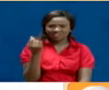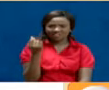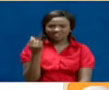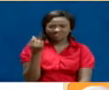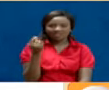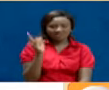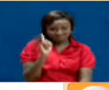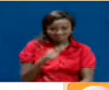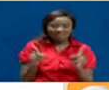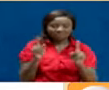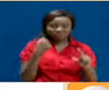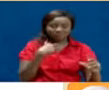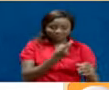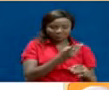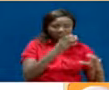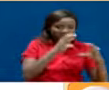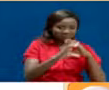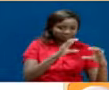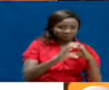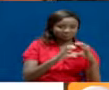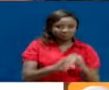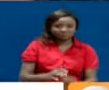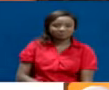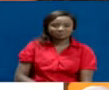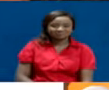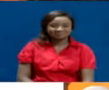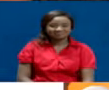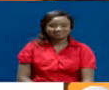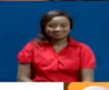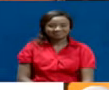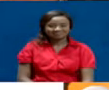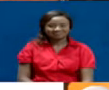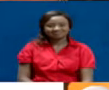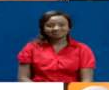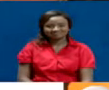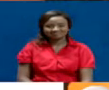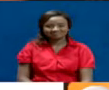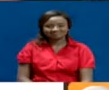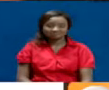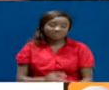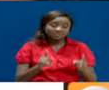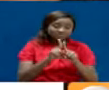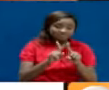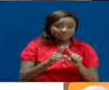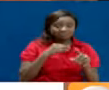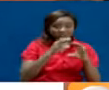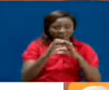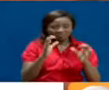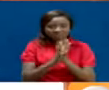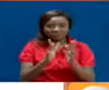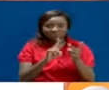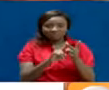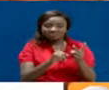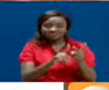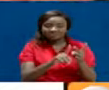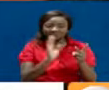but we can speak. We speak. Uh-huh. Yes, I speak to Mama. I speak to